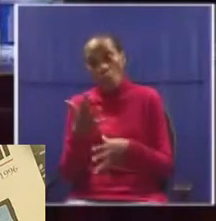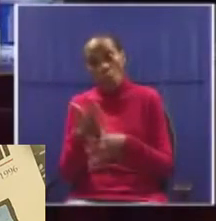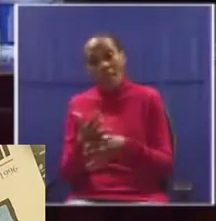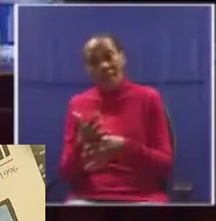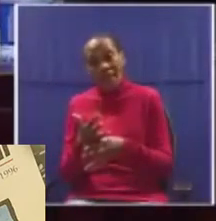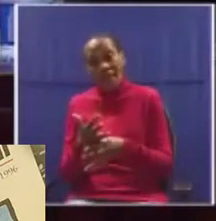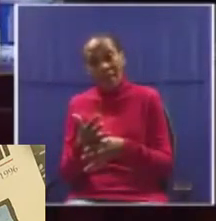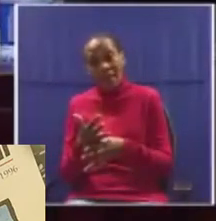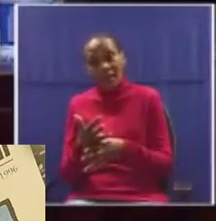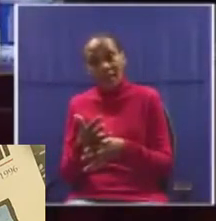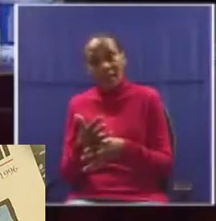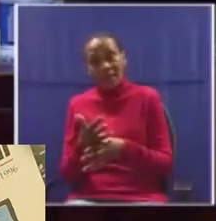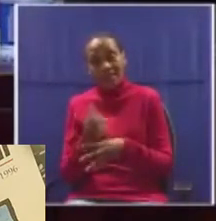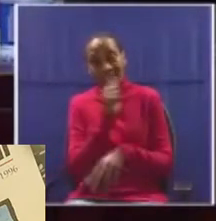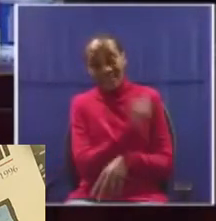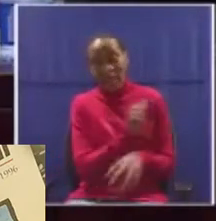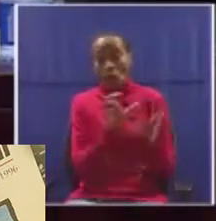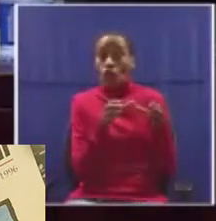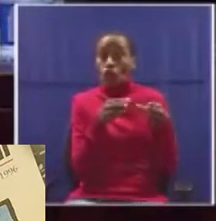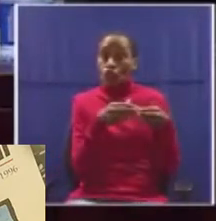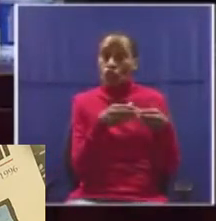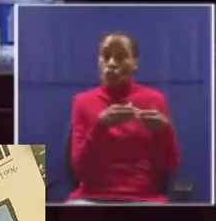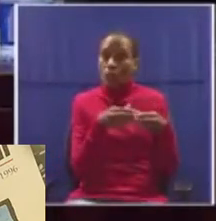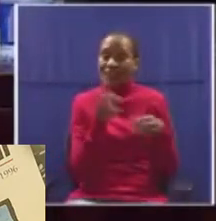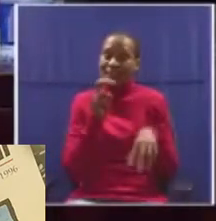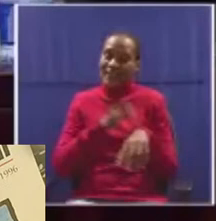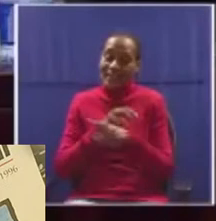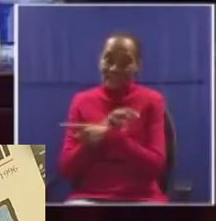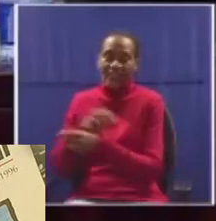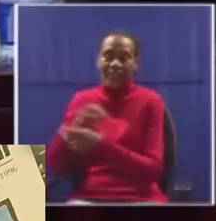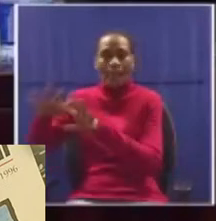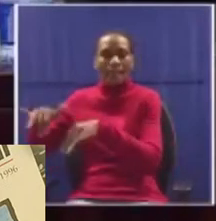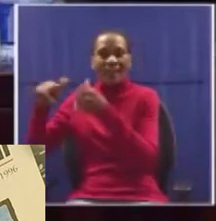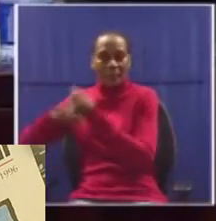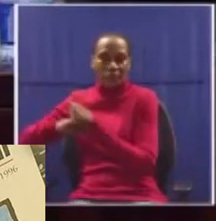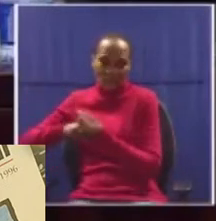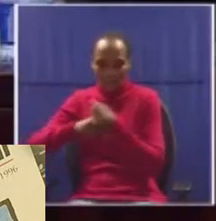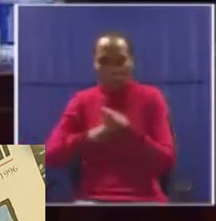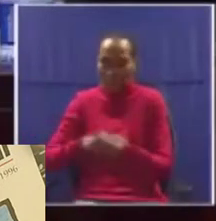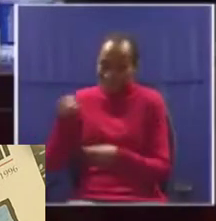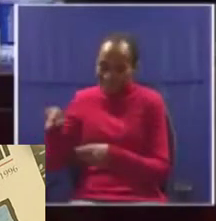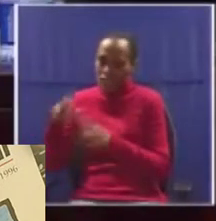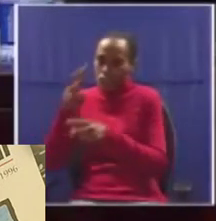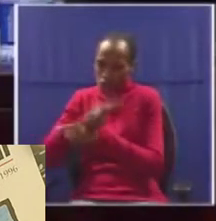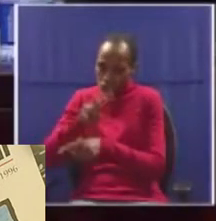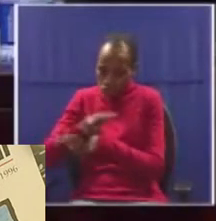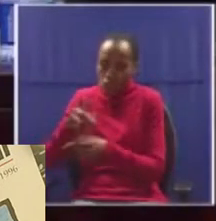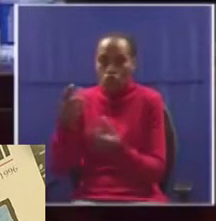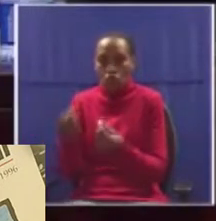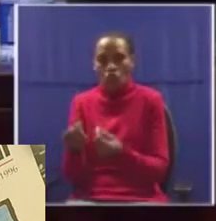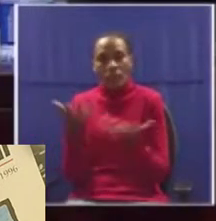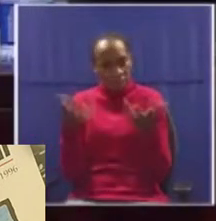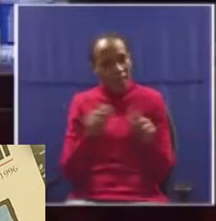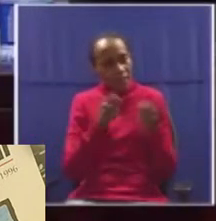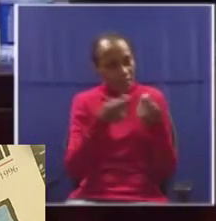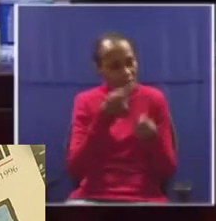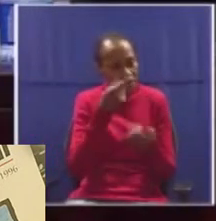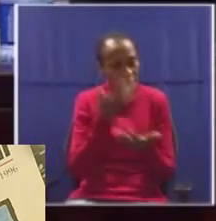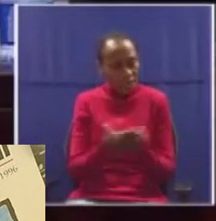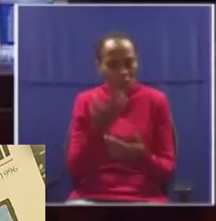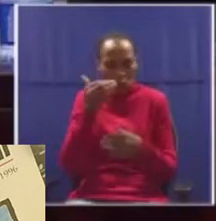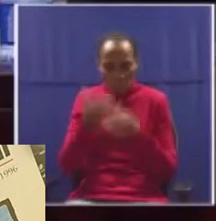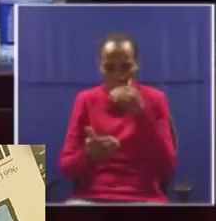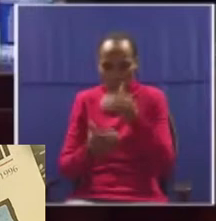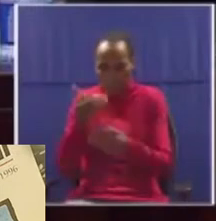12 State departments and entities require Parliament support and oversight right as they work to remedy the